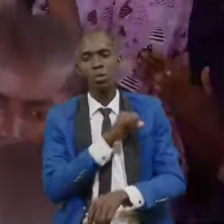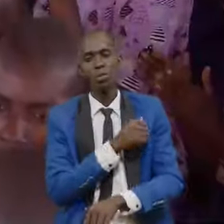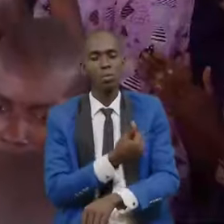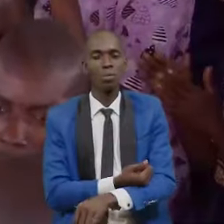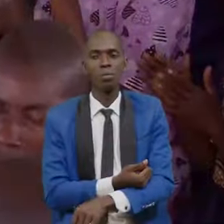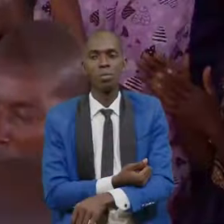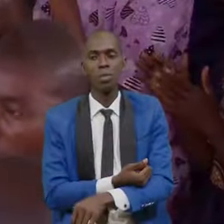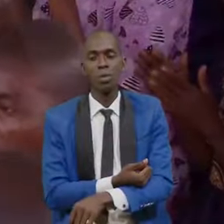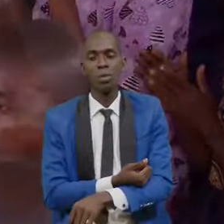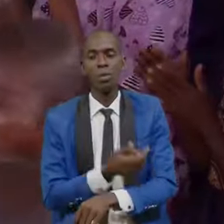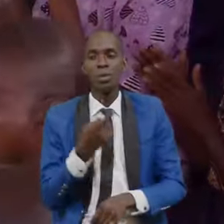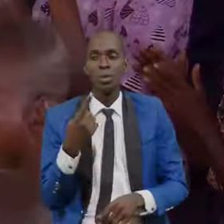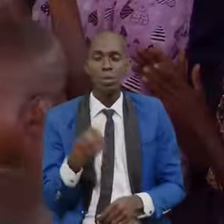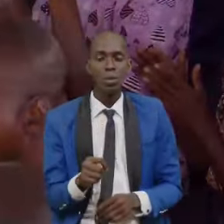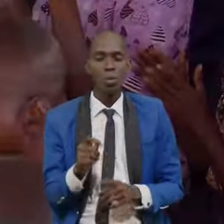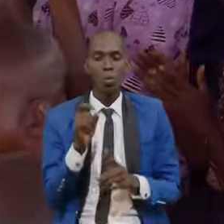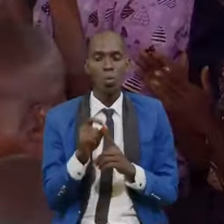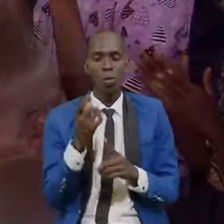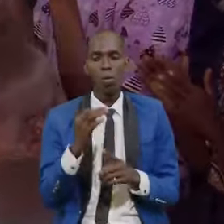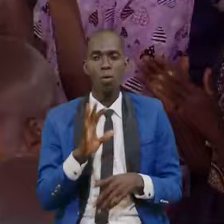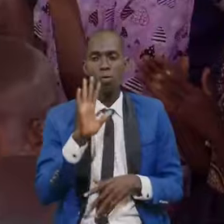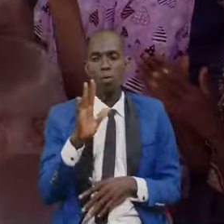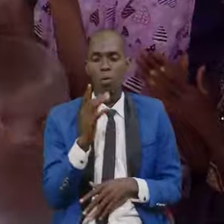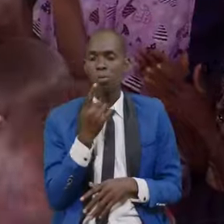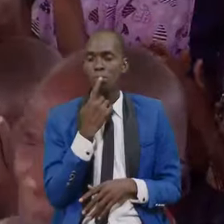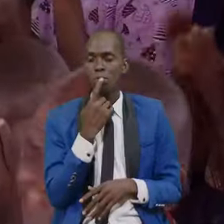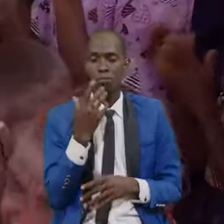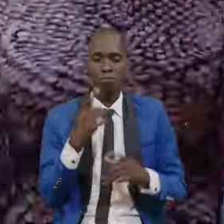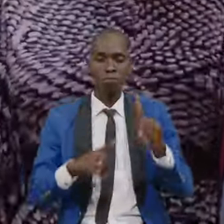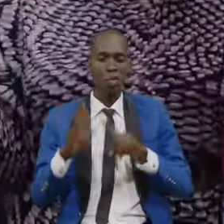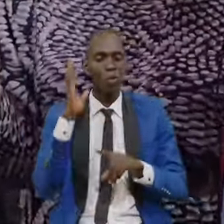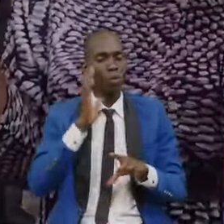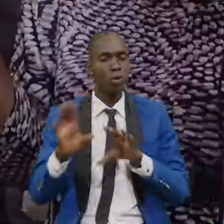amen. The word of your mouth will perform miracles.